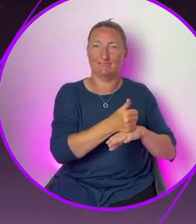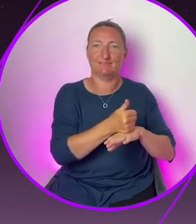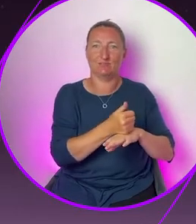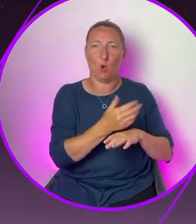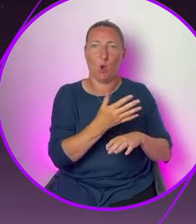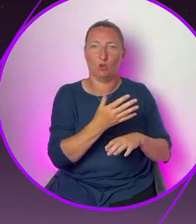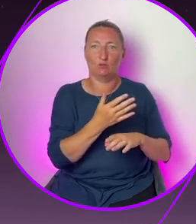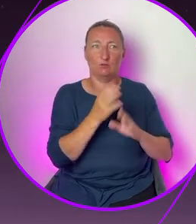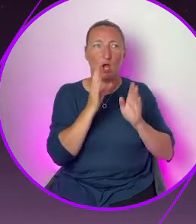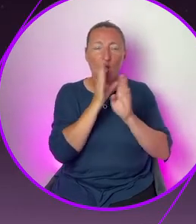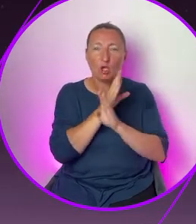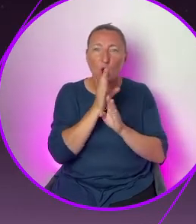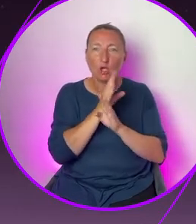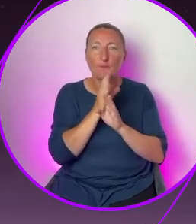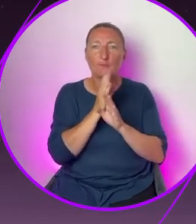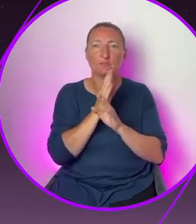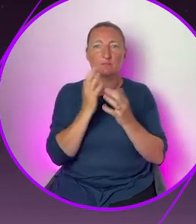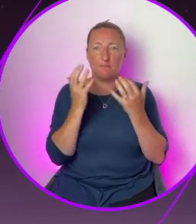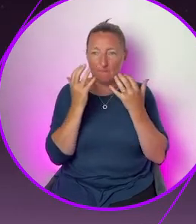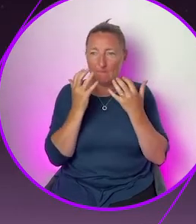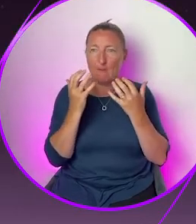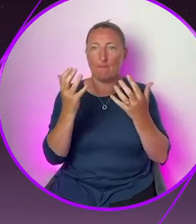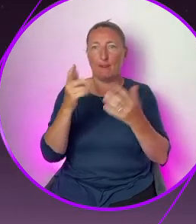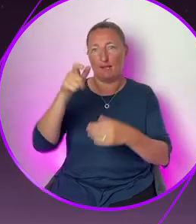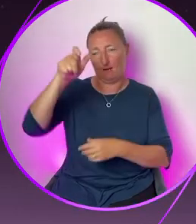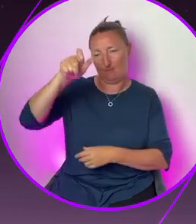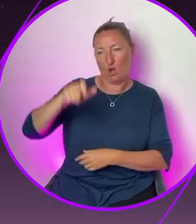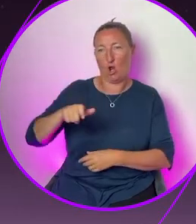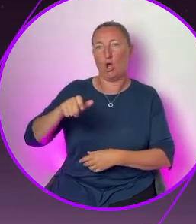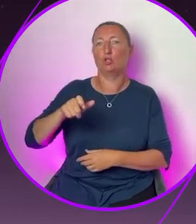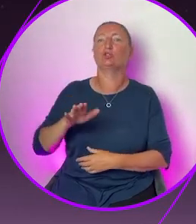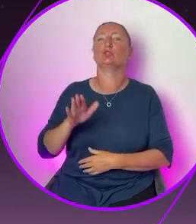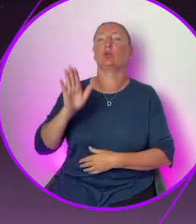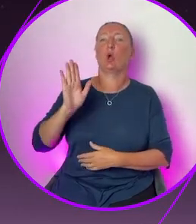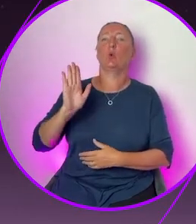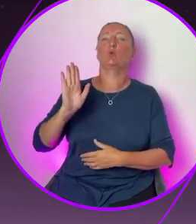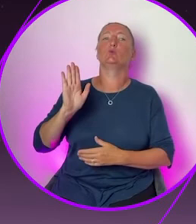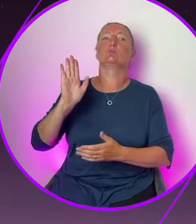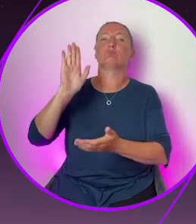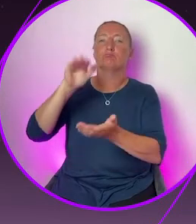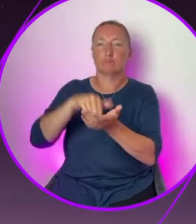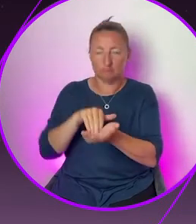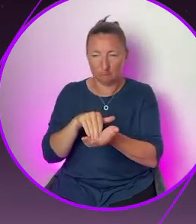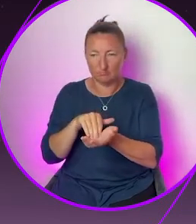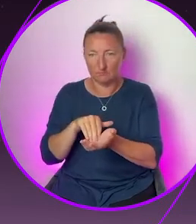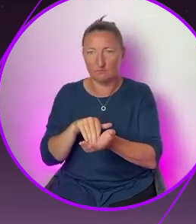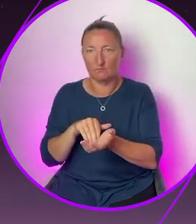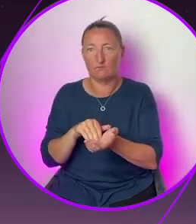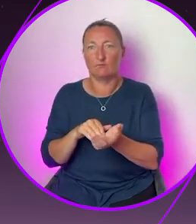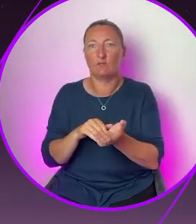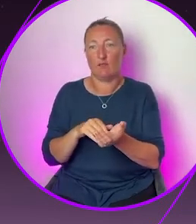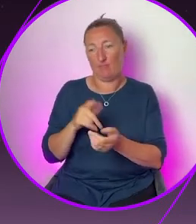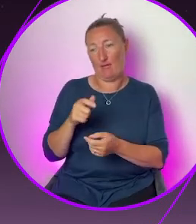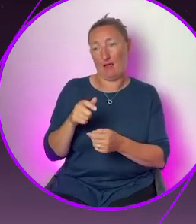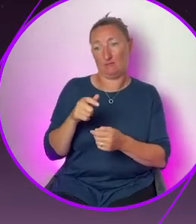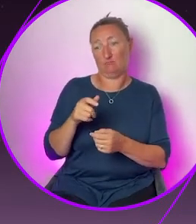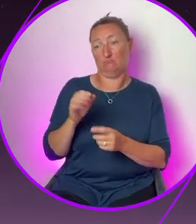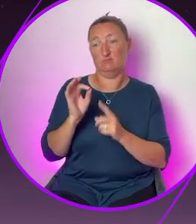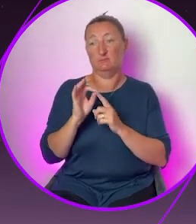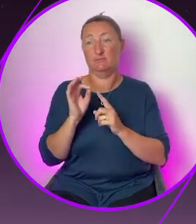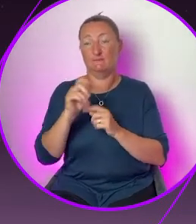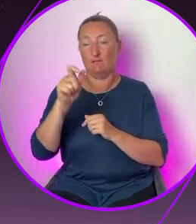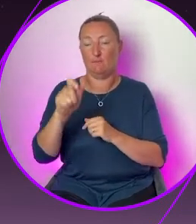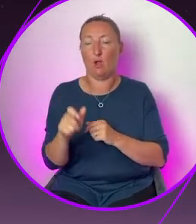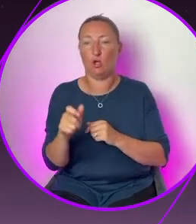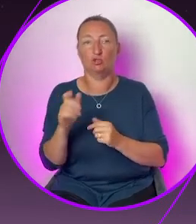an anonymous public figure that walks into the space and is of a particular kind, to enjoy what is on